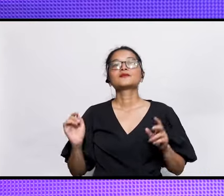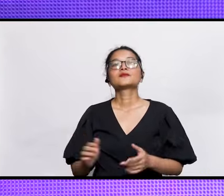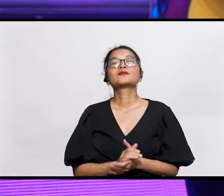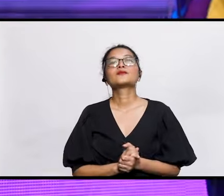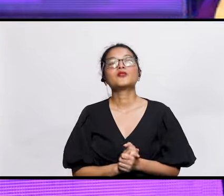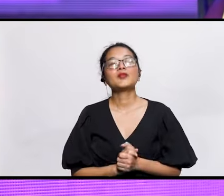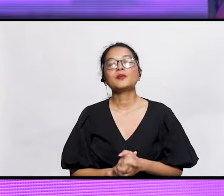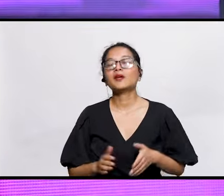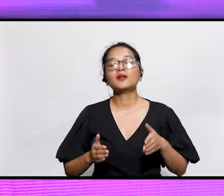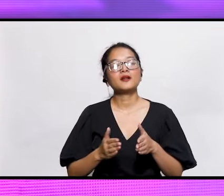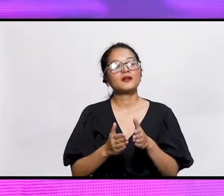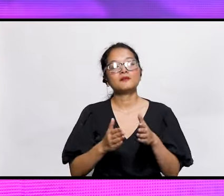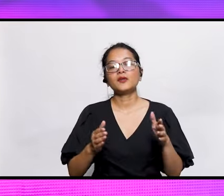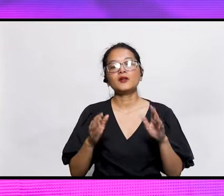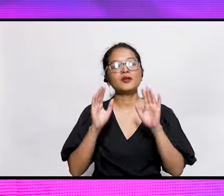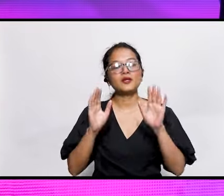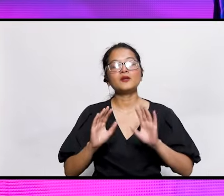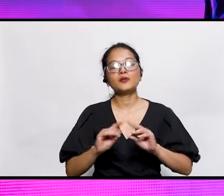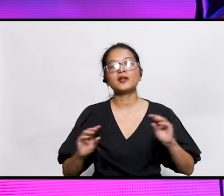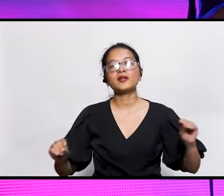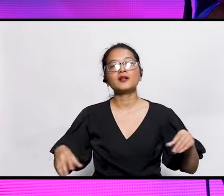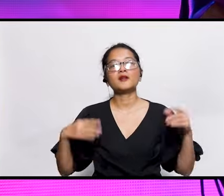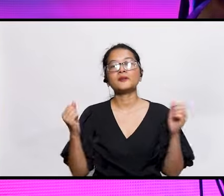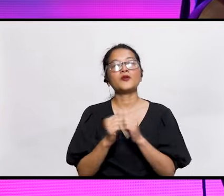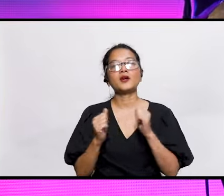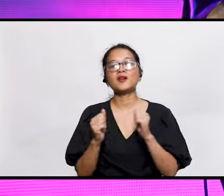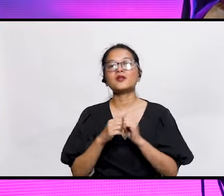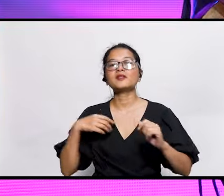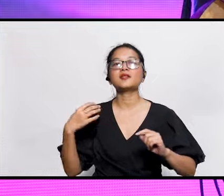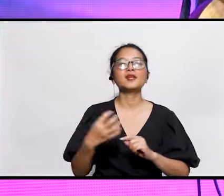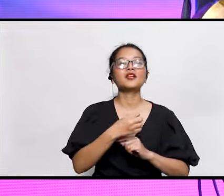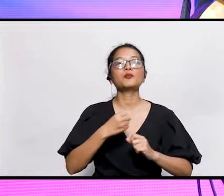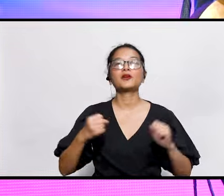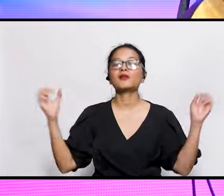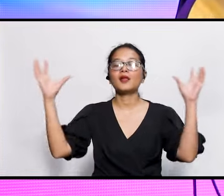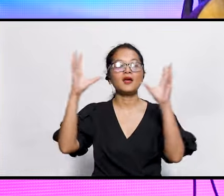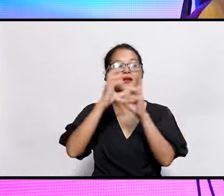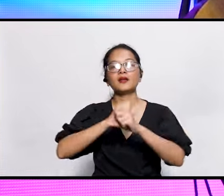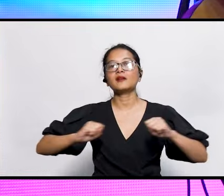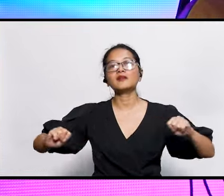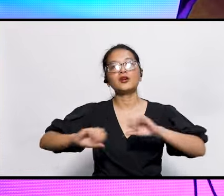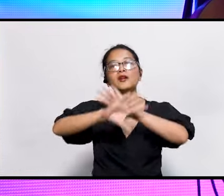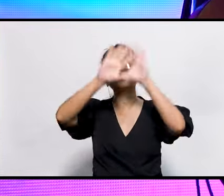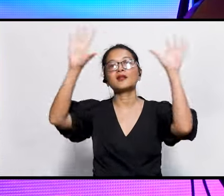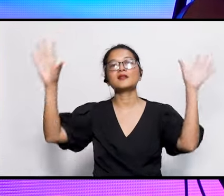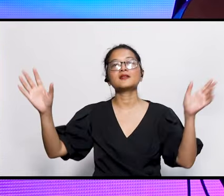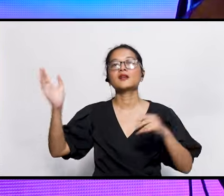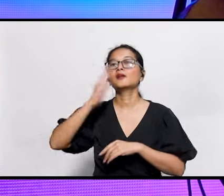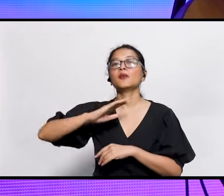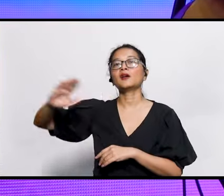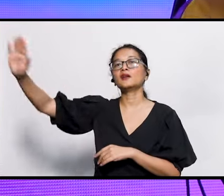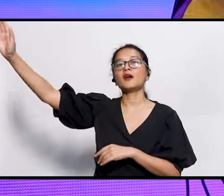are way make a miracle work promise keep light in the